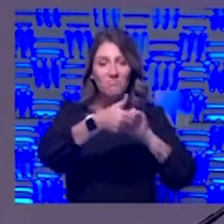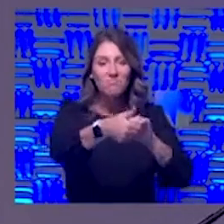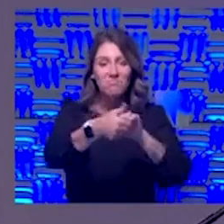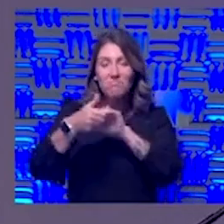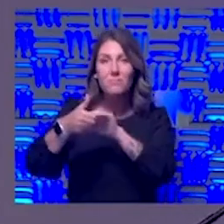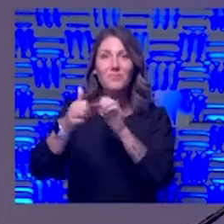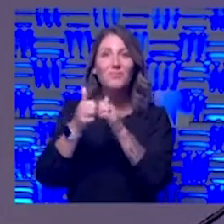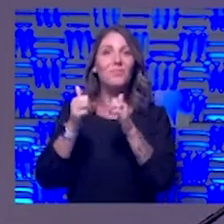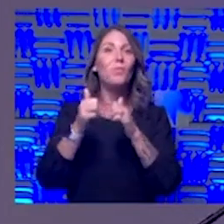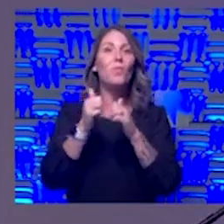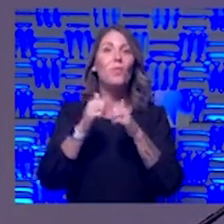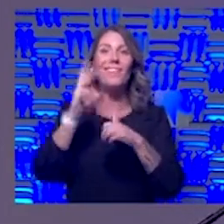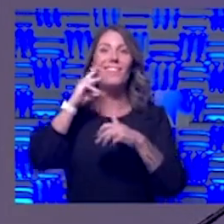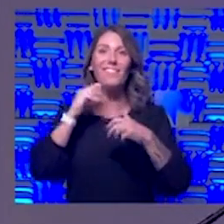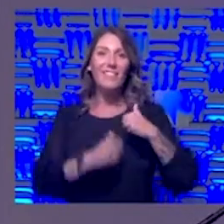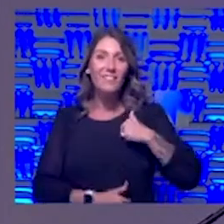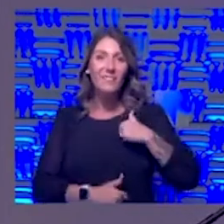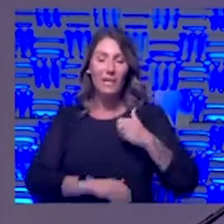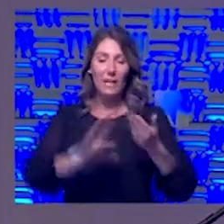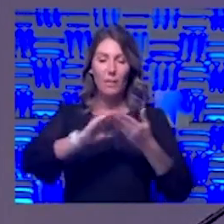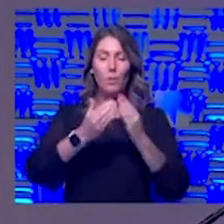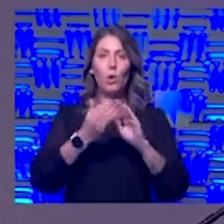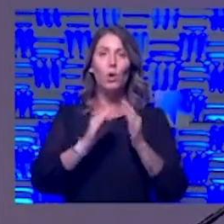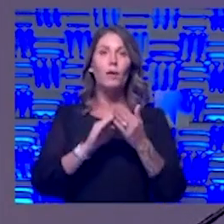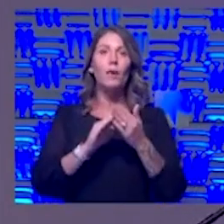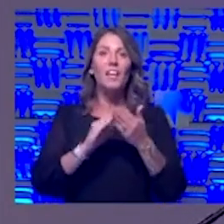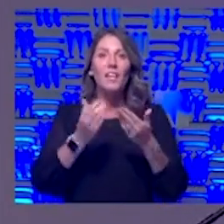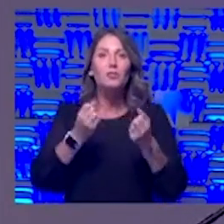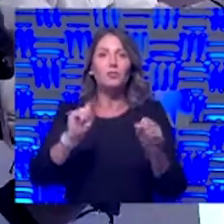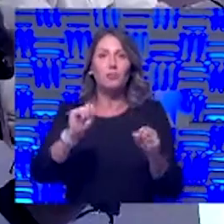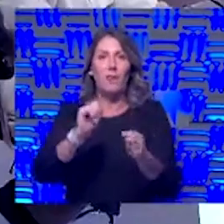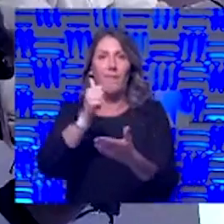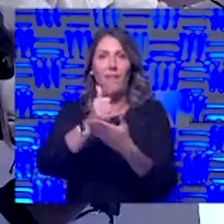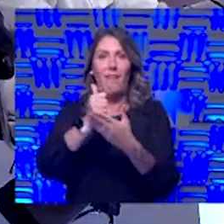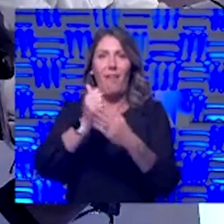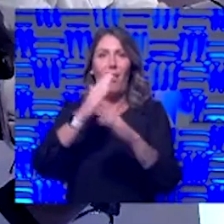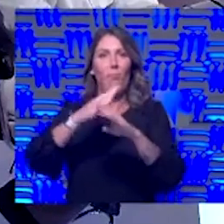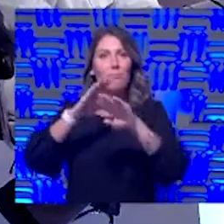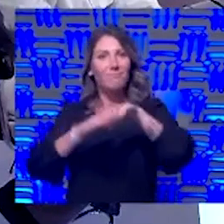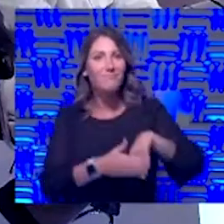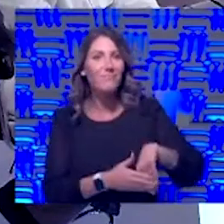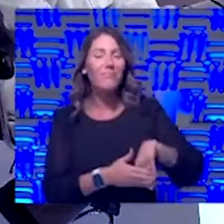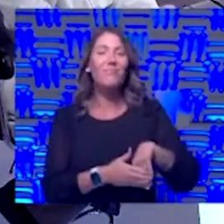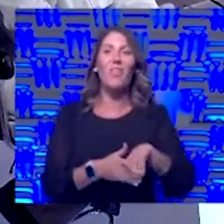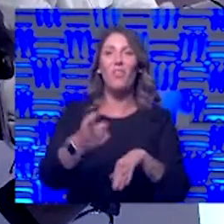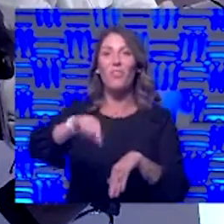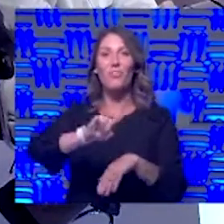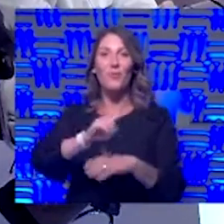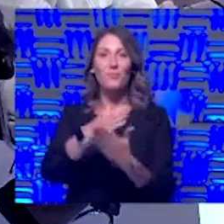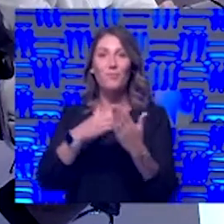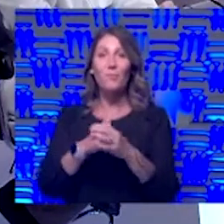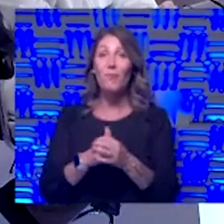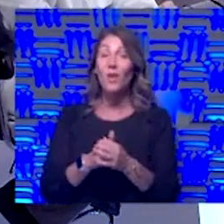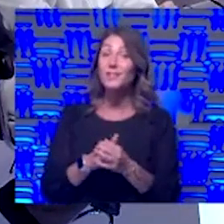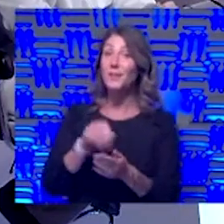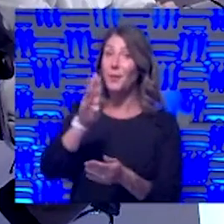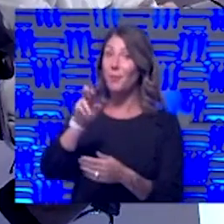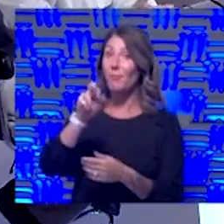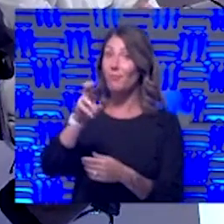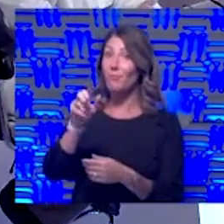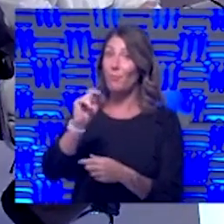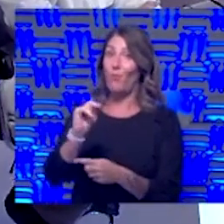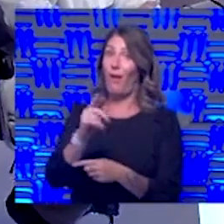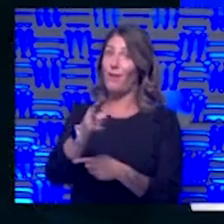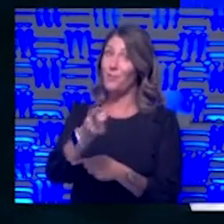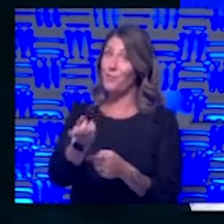try and mitigate those factors. So, Bryan, I think you classify as one of those great people. So talk to us a little